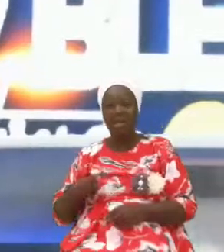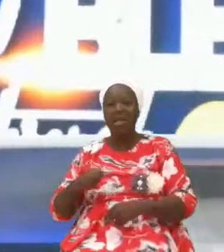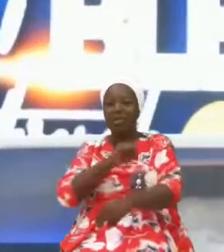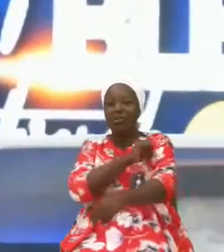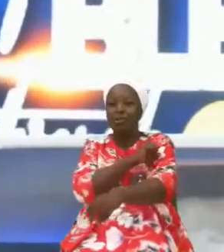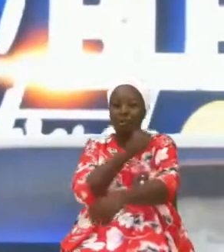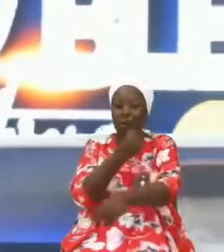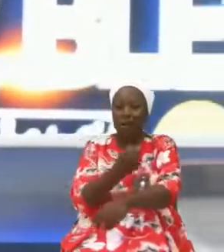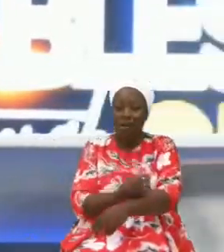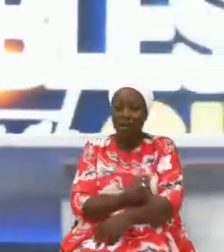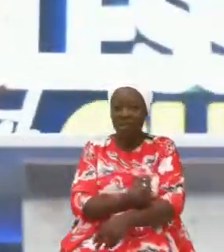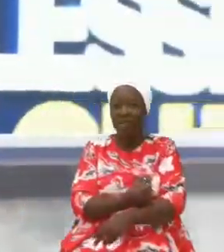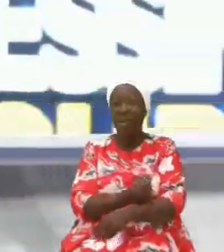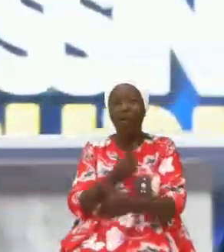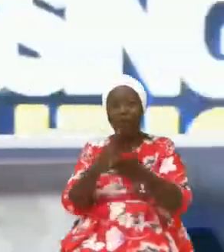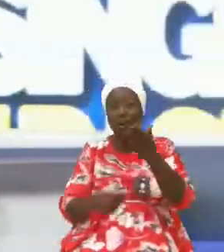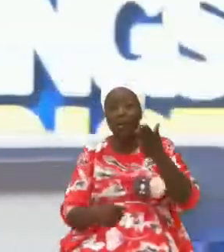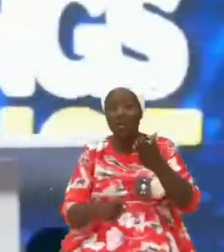name. And